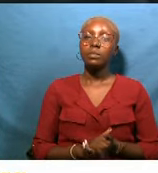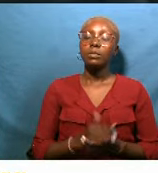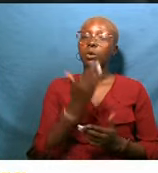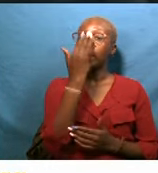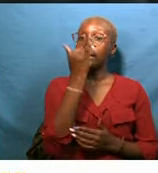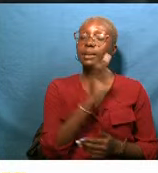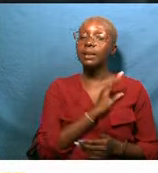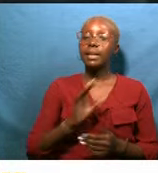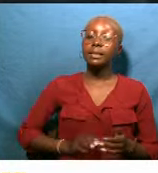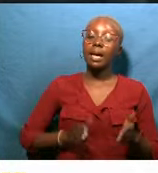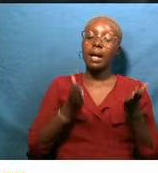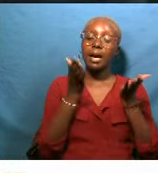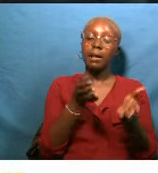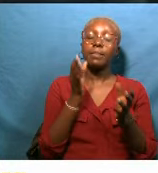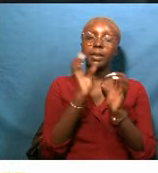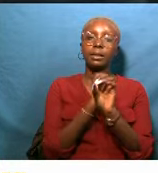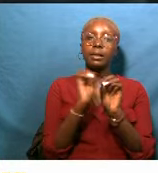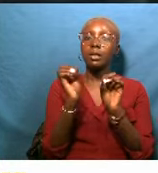He's alive.